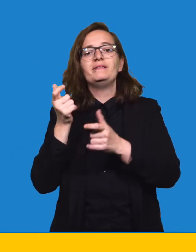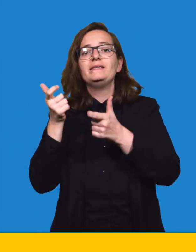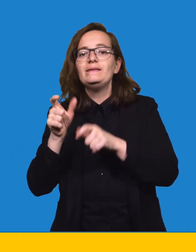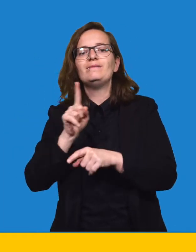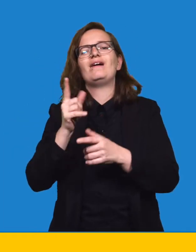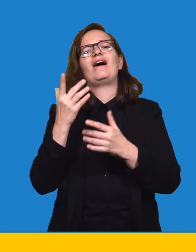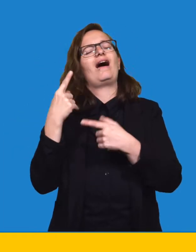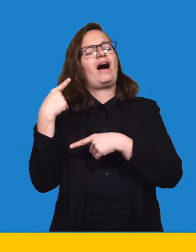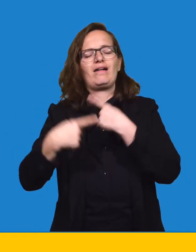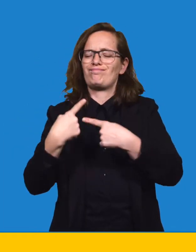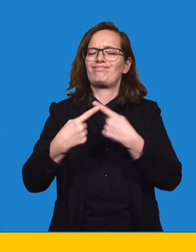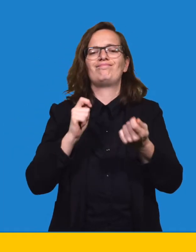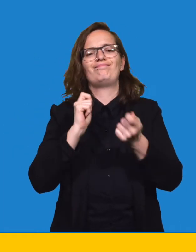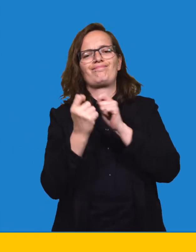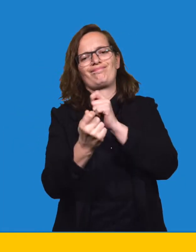the 1800s.